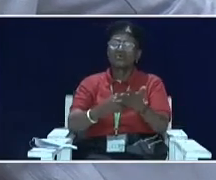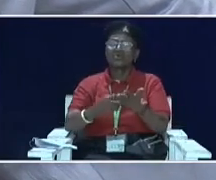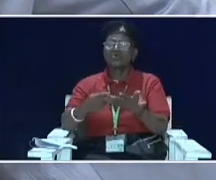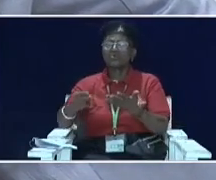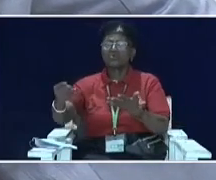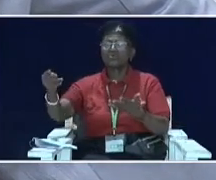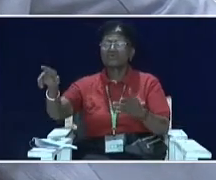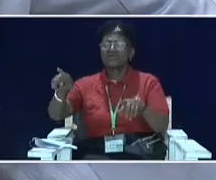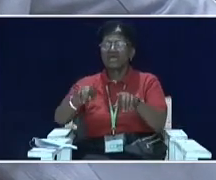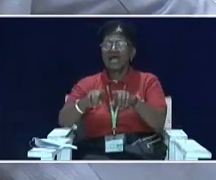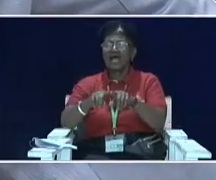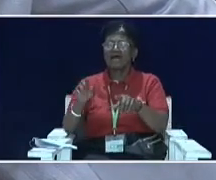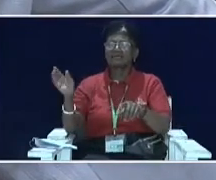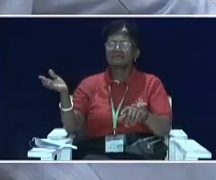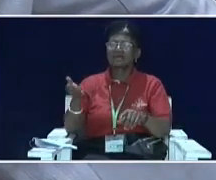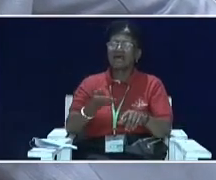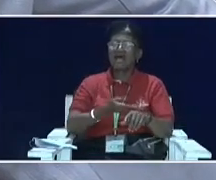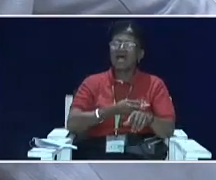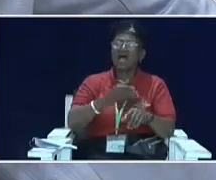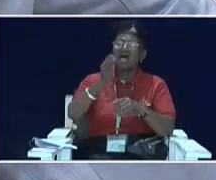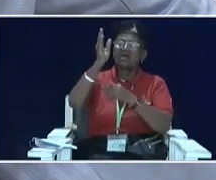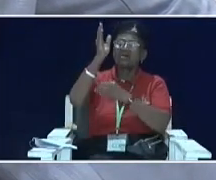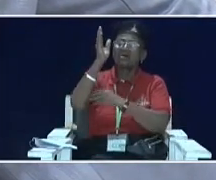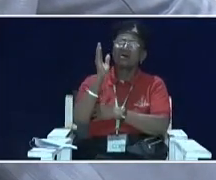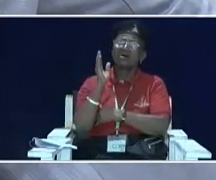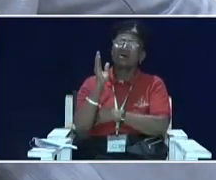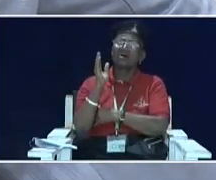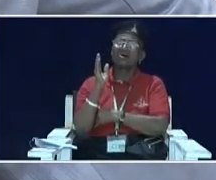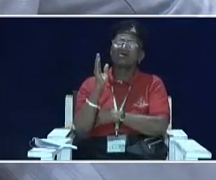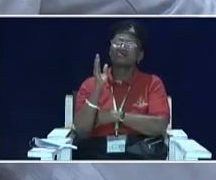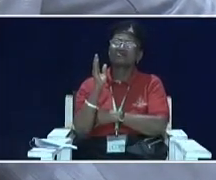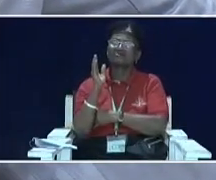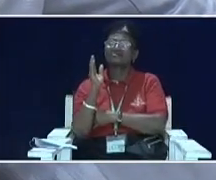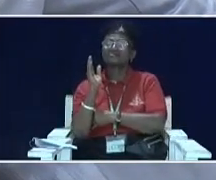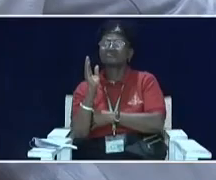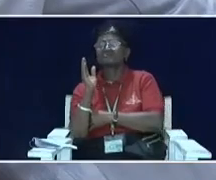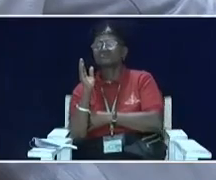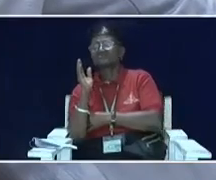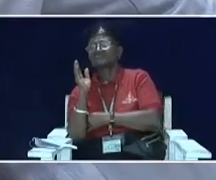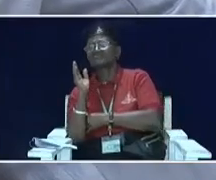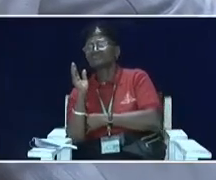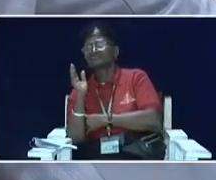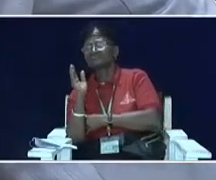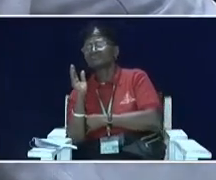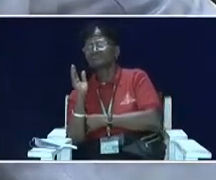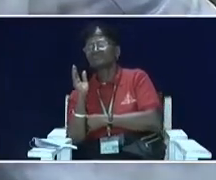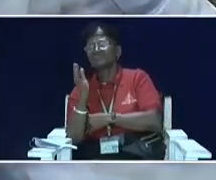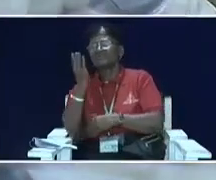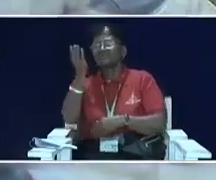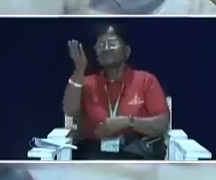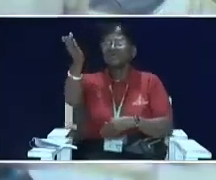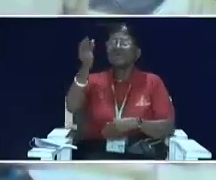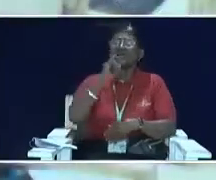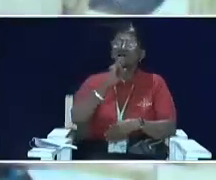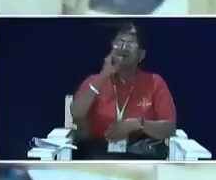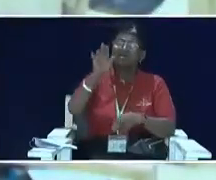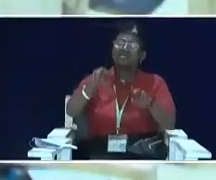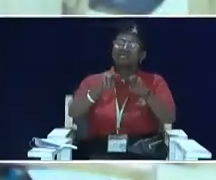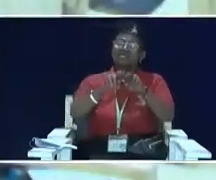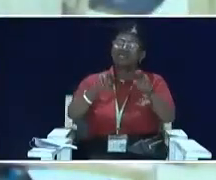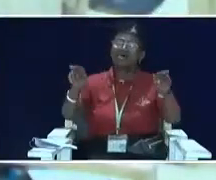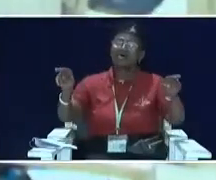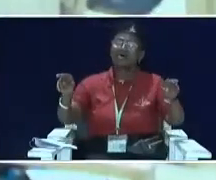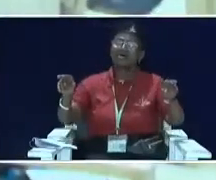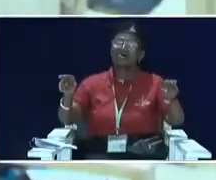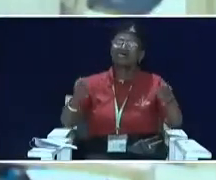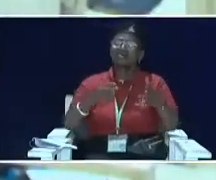none holy as the Lord, holy as the Lord.